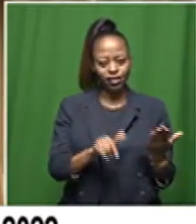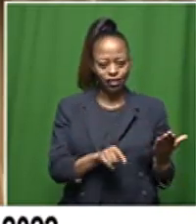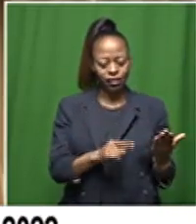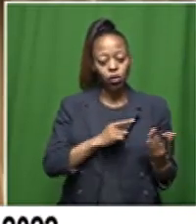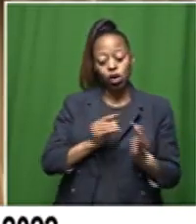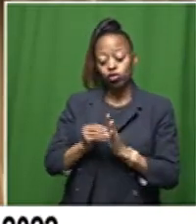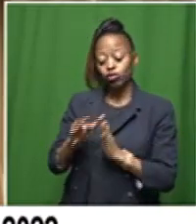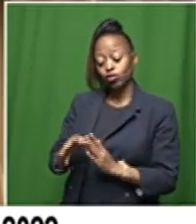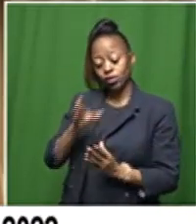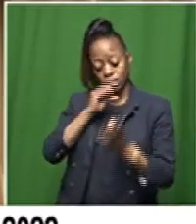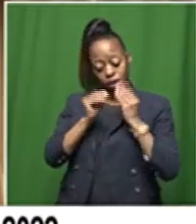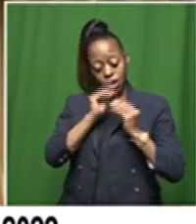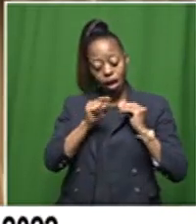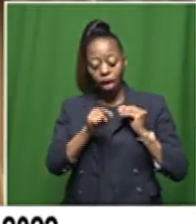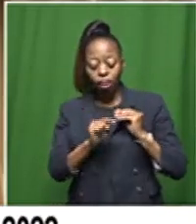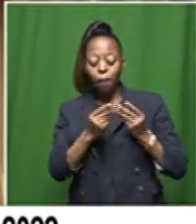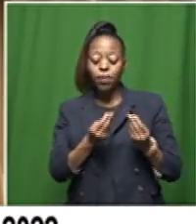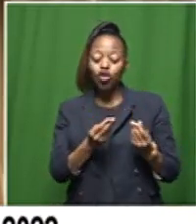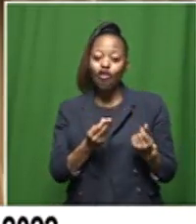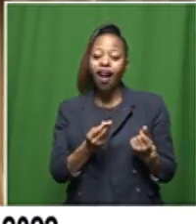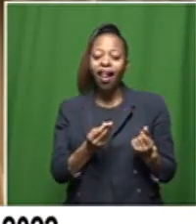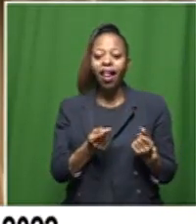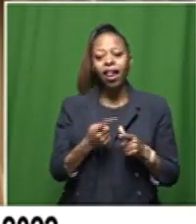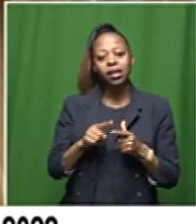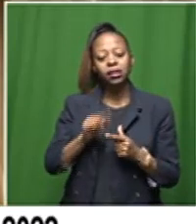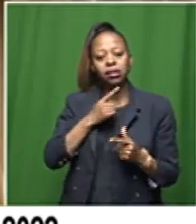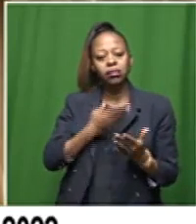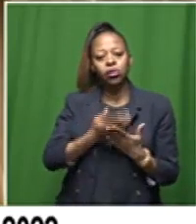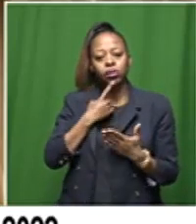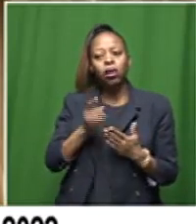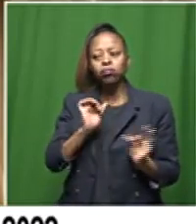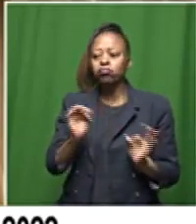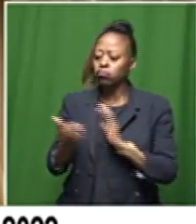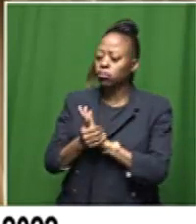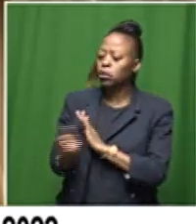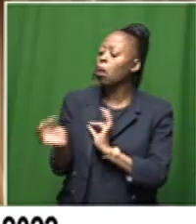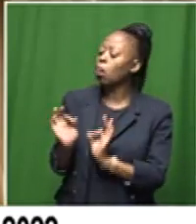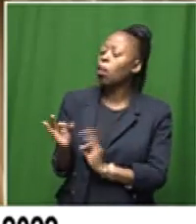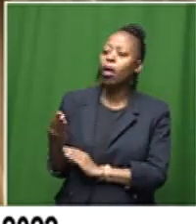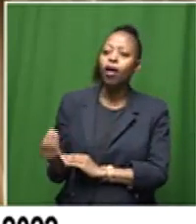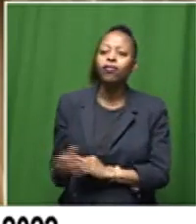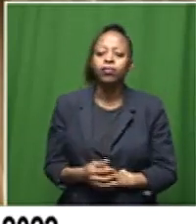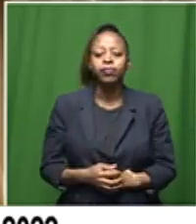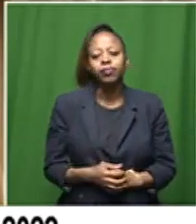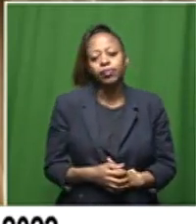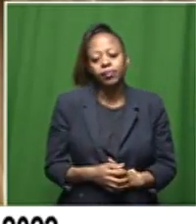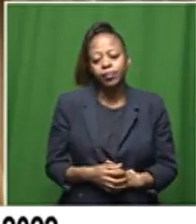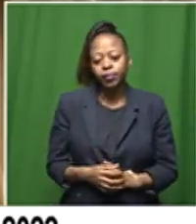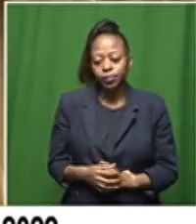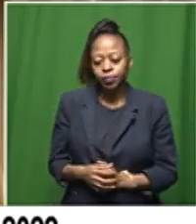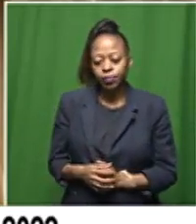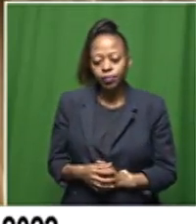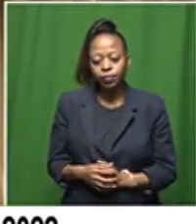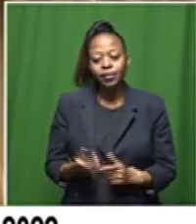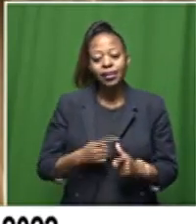the students need to go through. So that we can set the competencies that are required to be registered. We